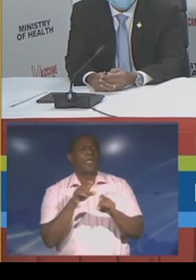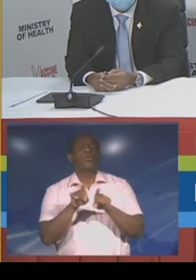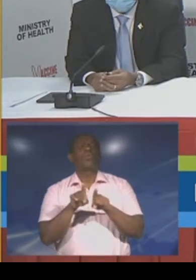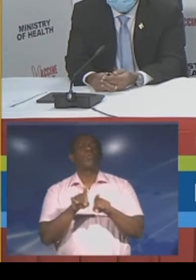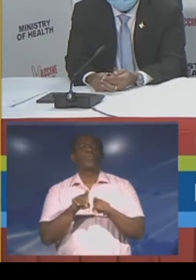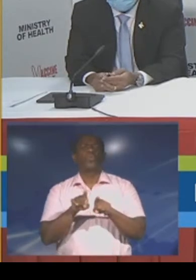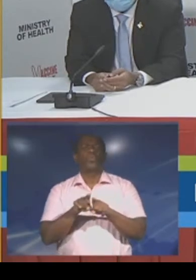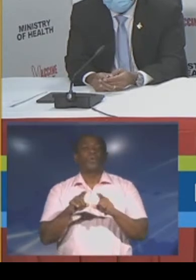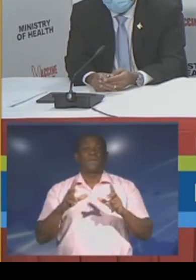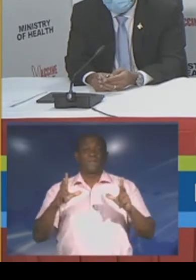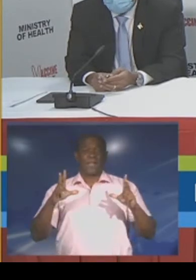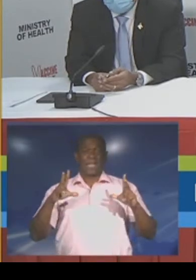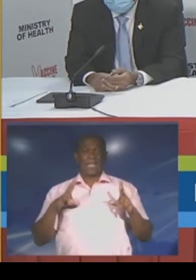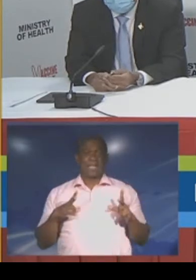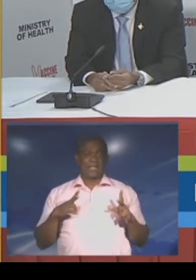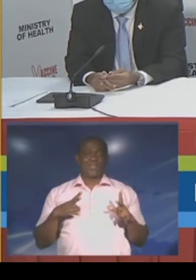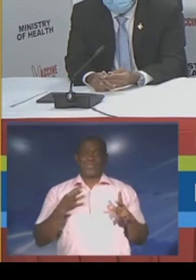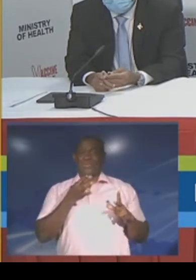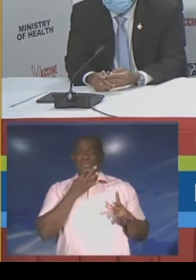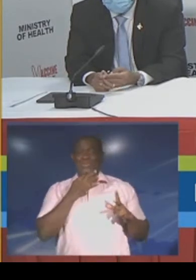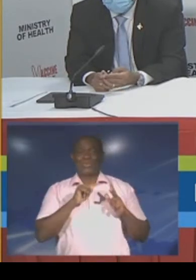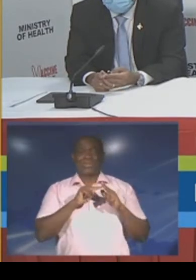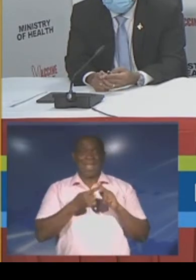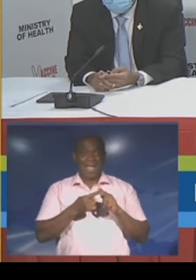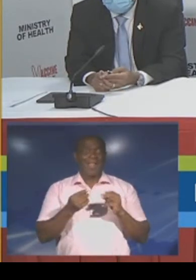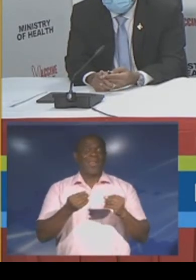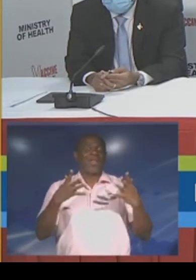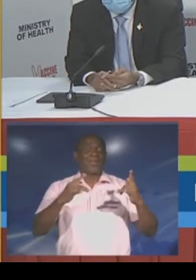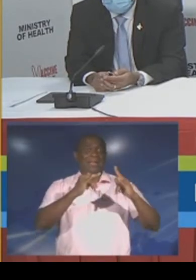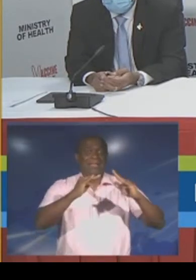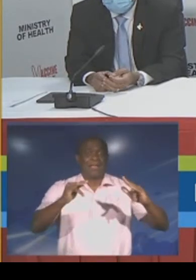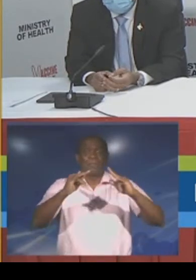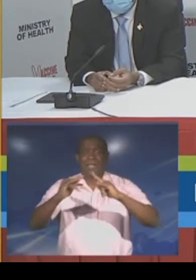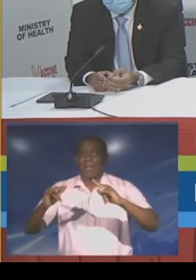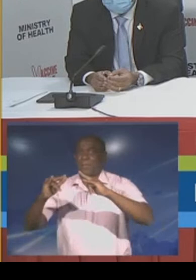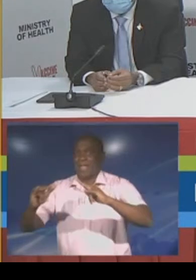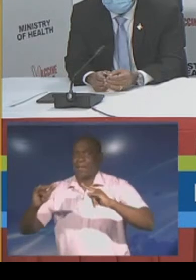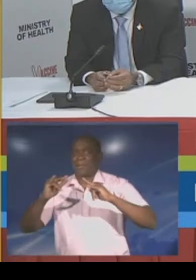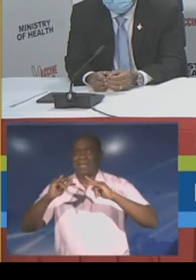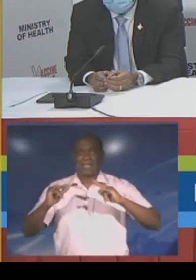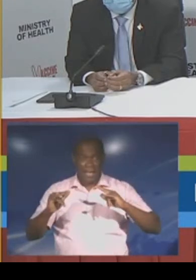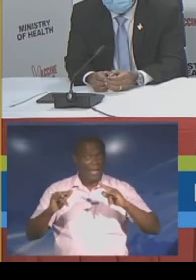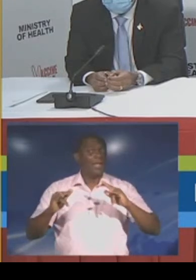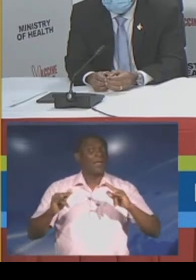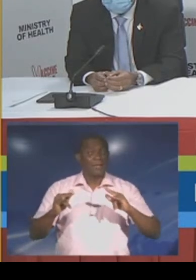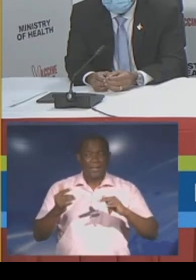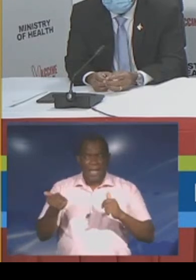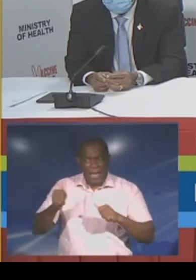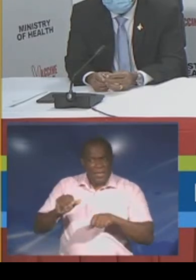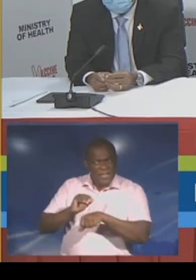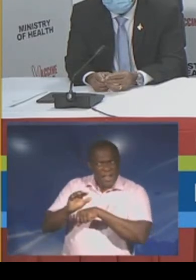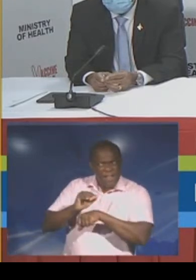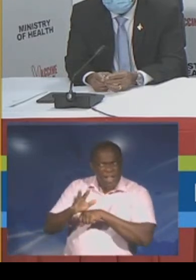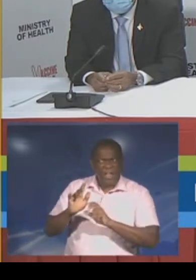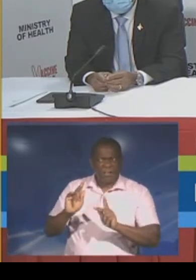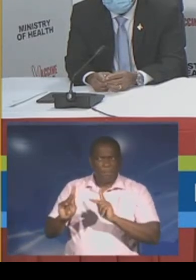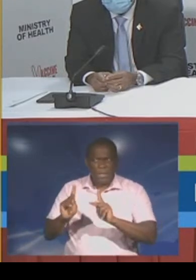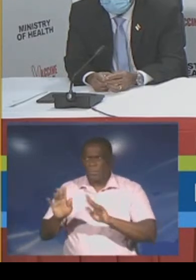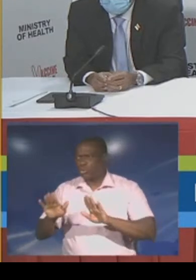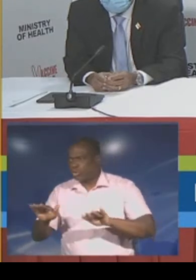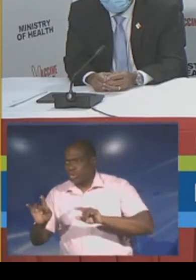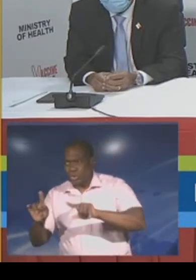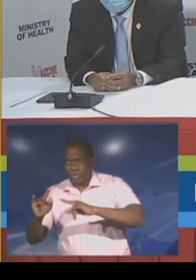vacation is going to start, there'll be a lot of camps. Any advice for people who and children who may want to go to camps? Thank